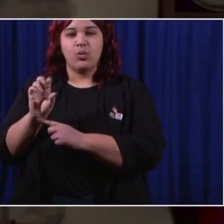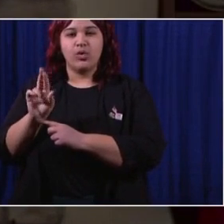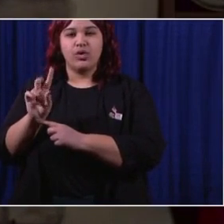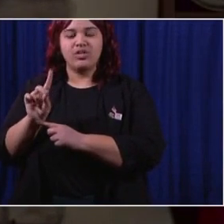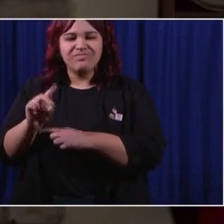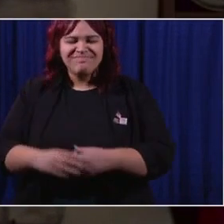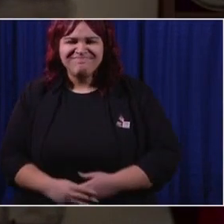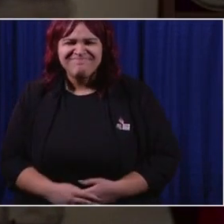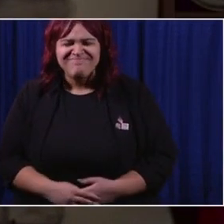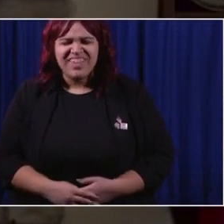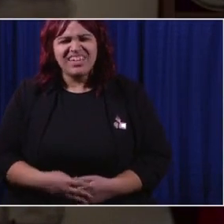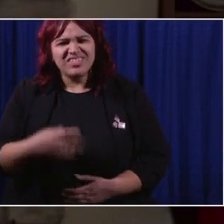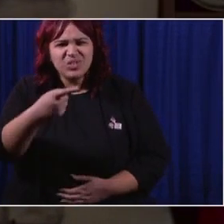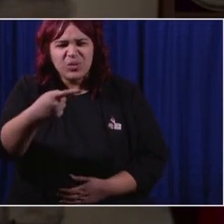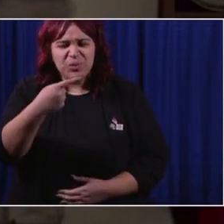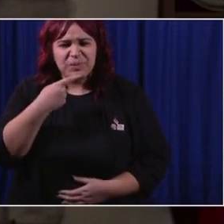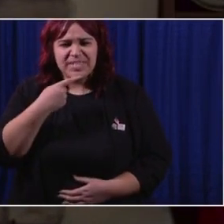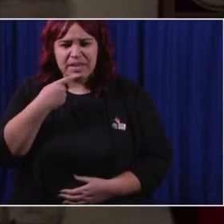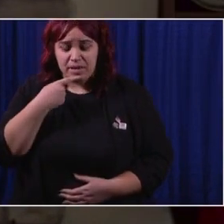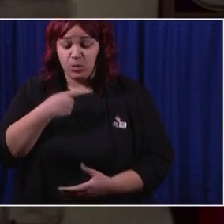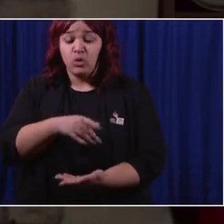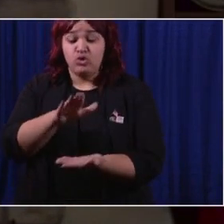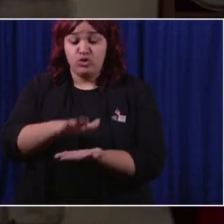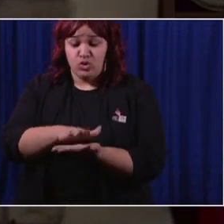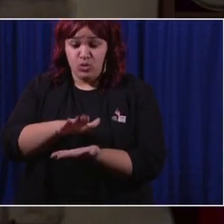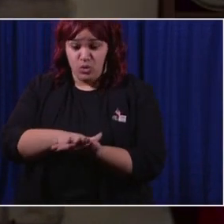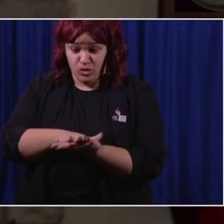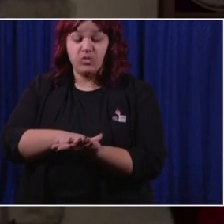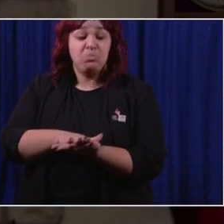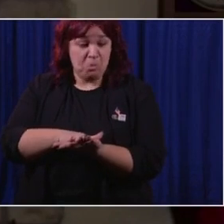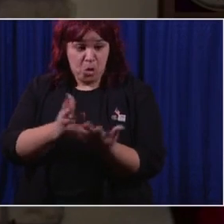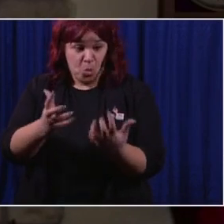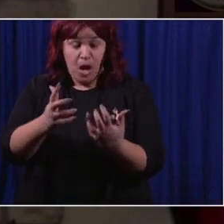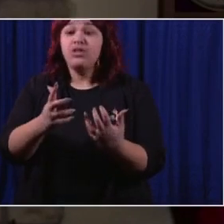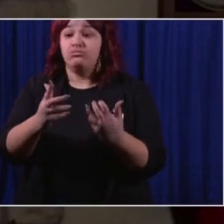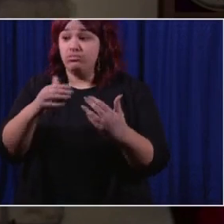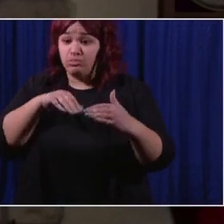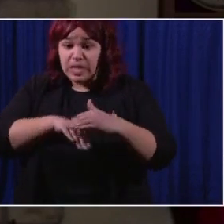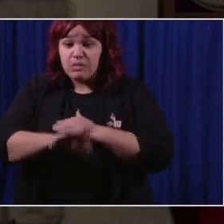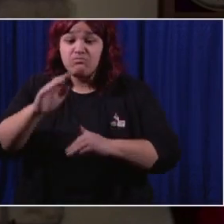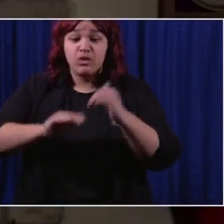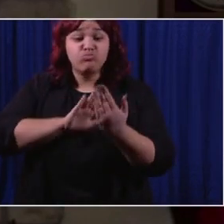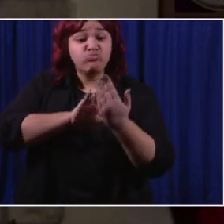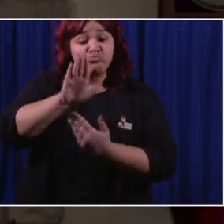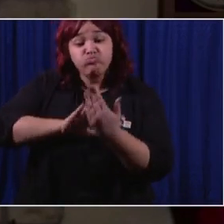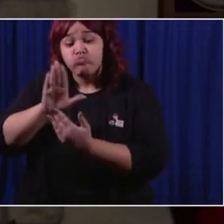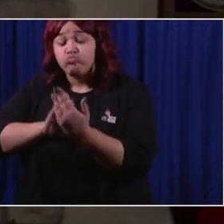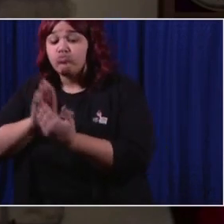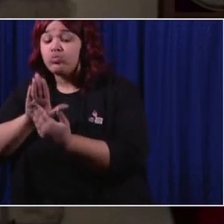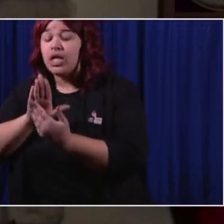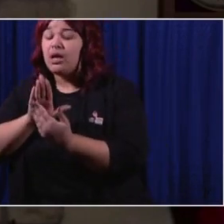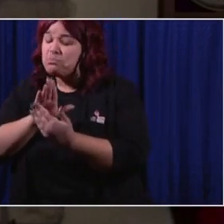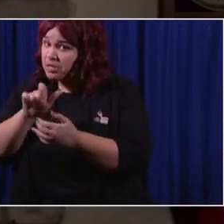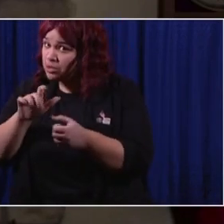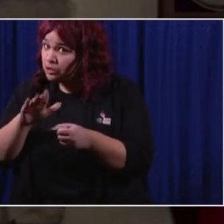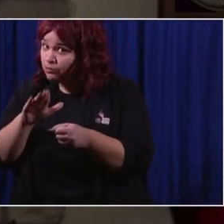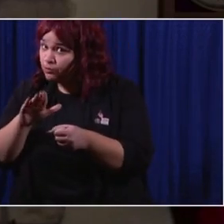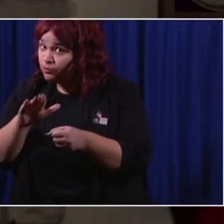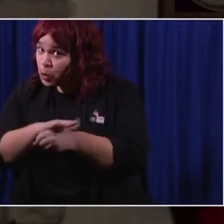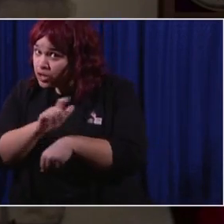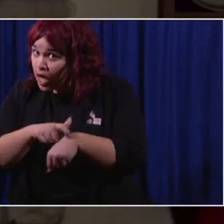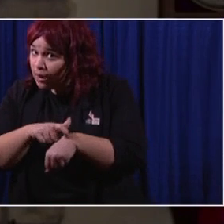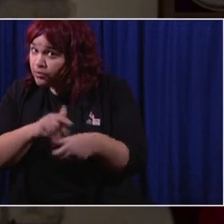schools, the vaccine would be if they wanted to go back to in-person. Would that have to be a full-time in-person, or would that be if they're going from